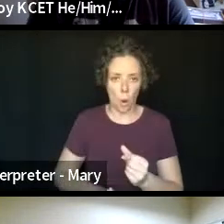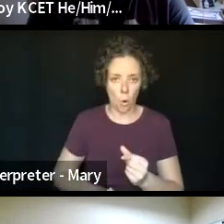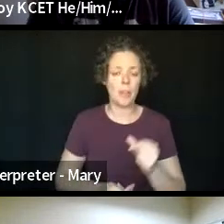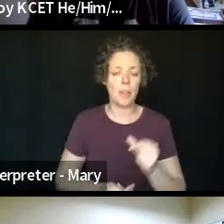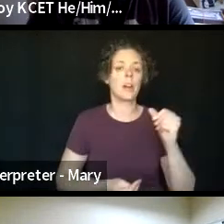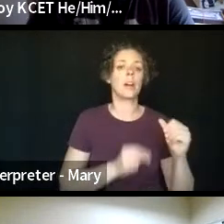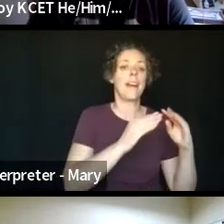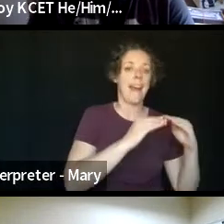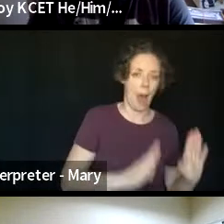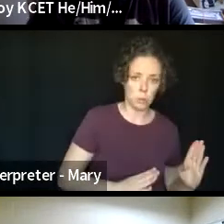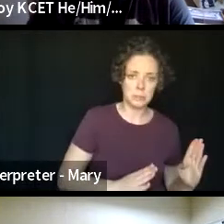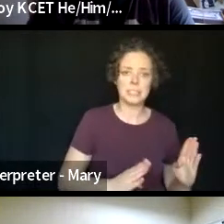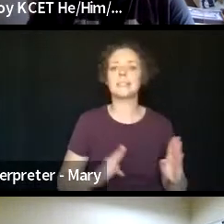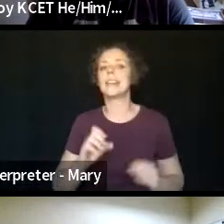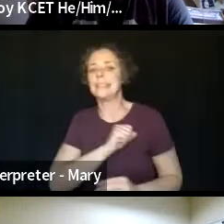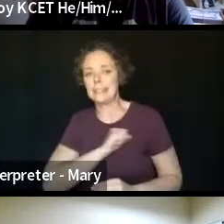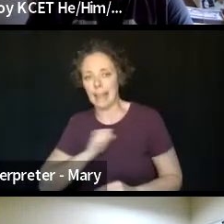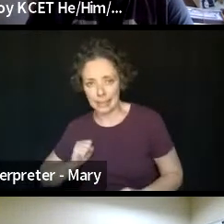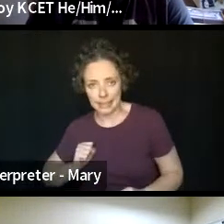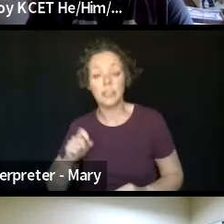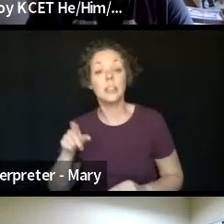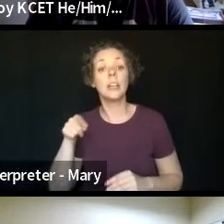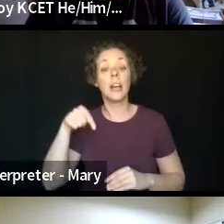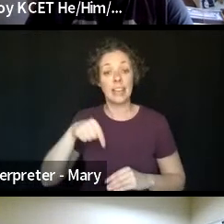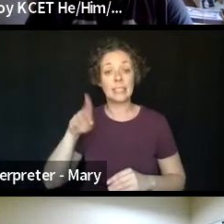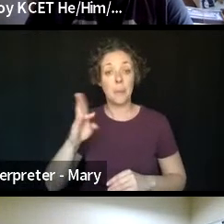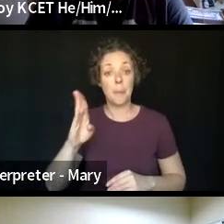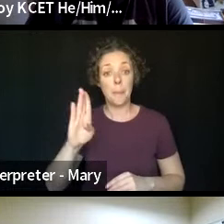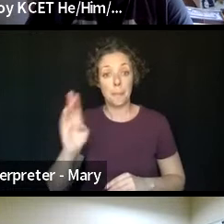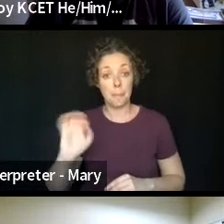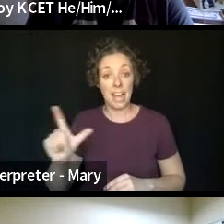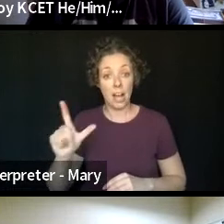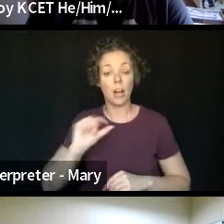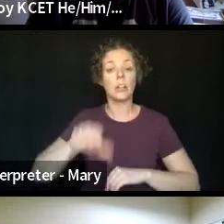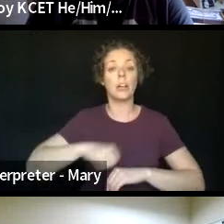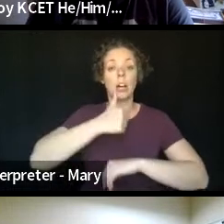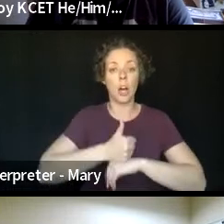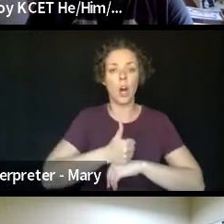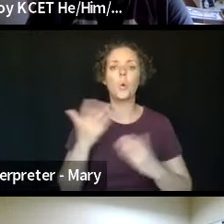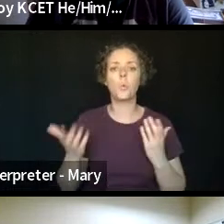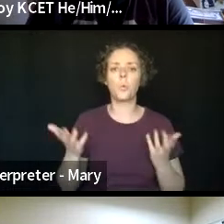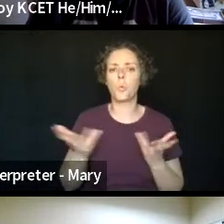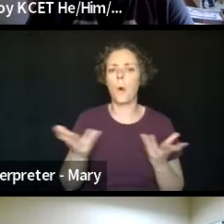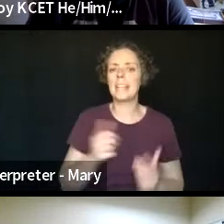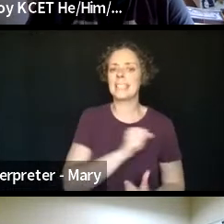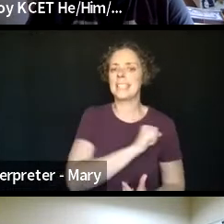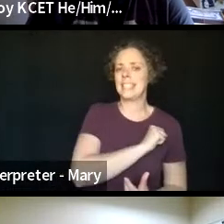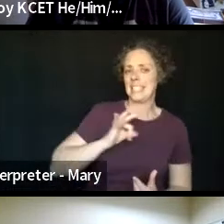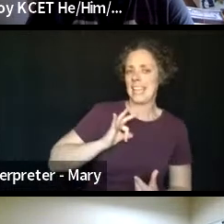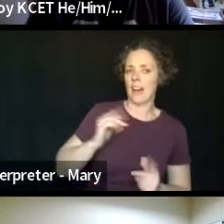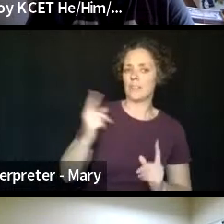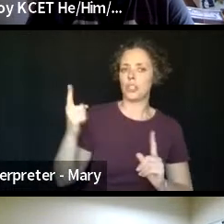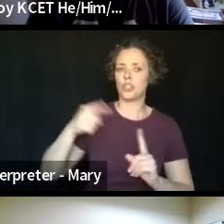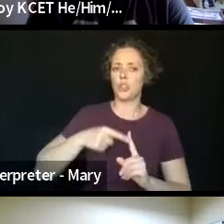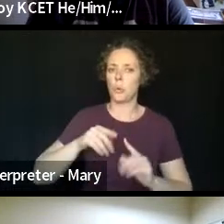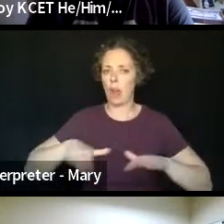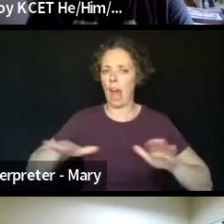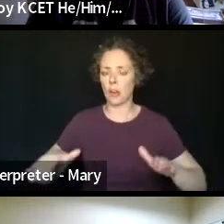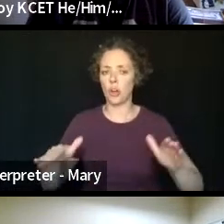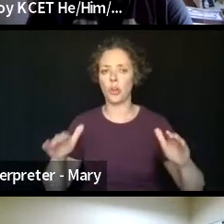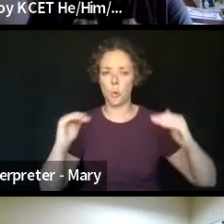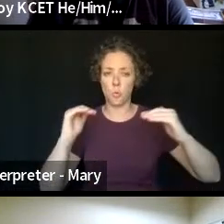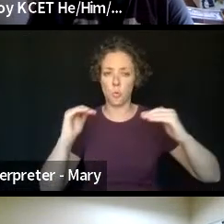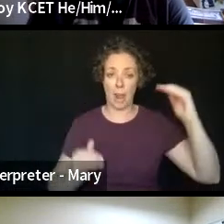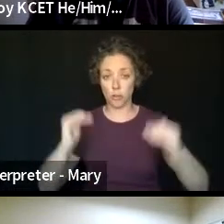chambers. It establishes what the staff to child ratio should be, as well as